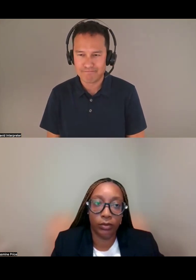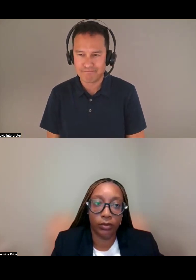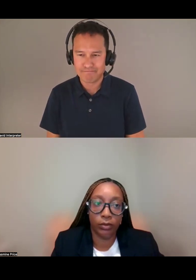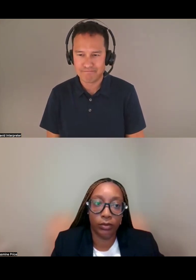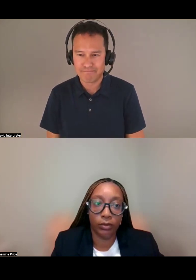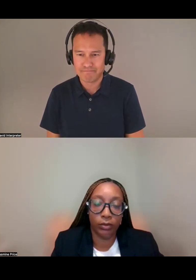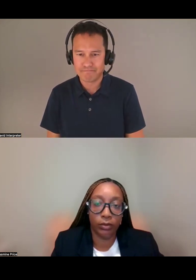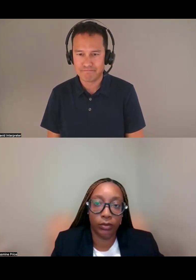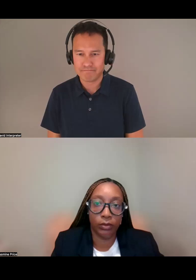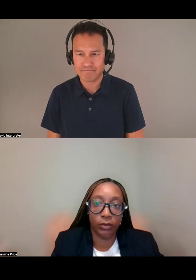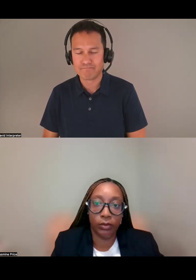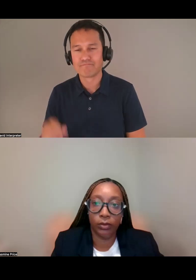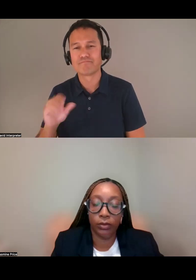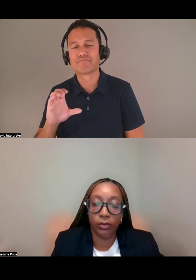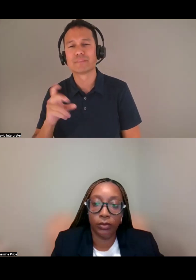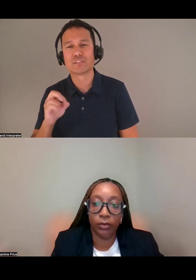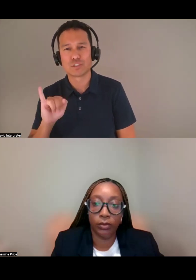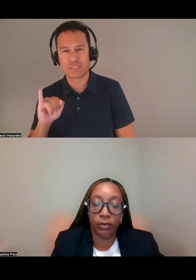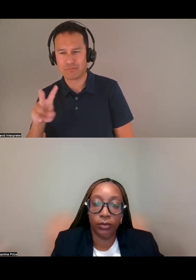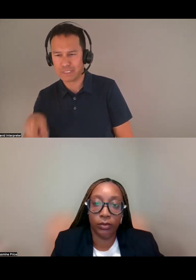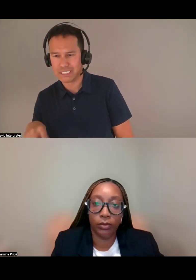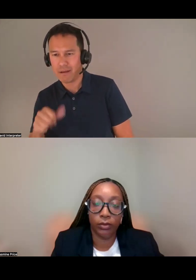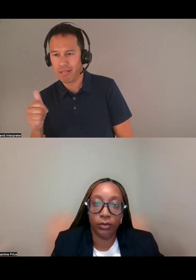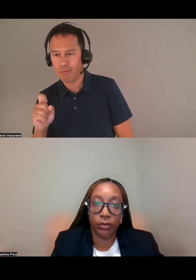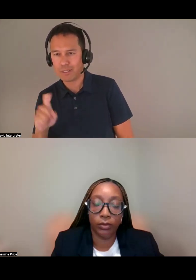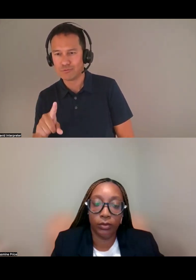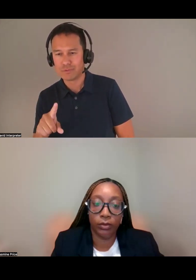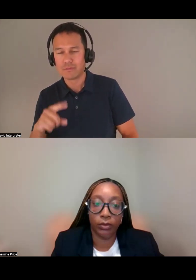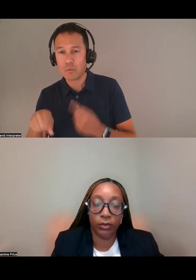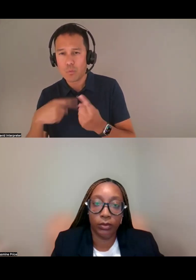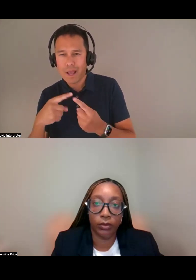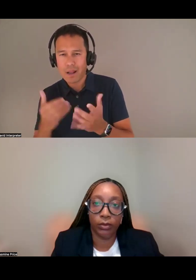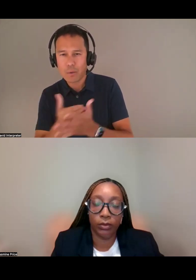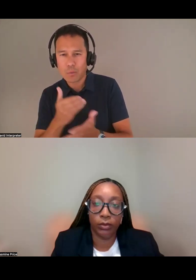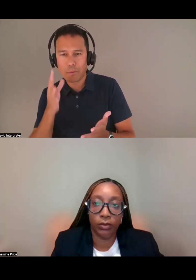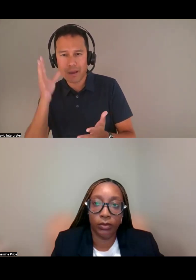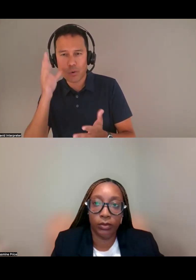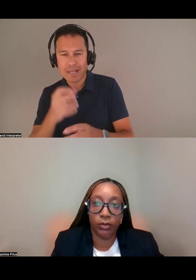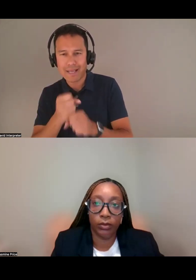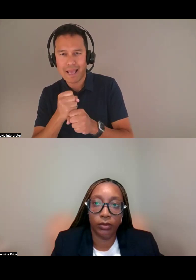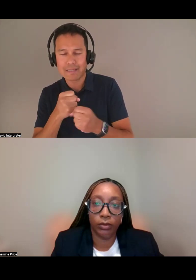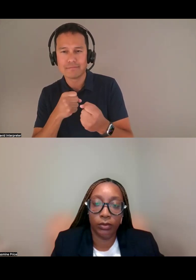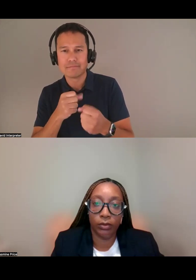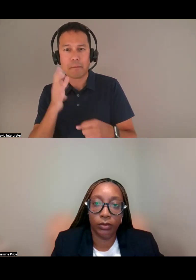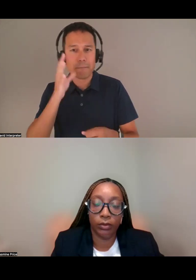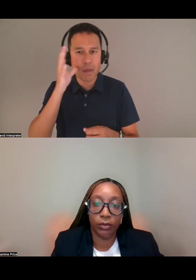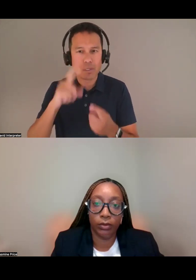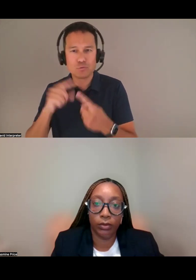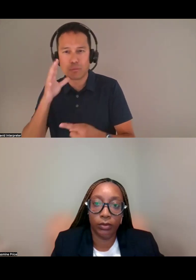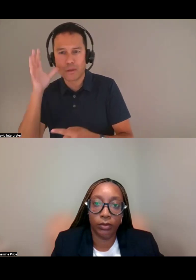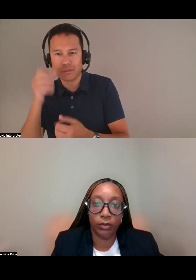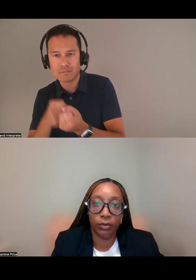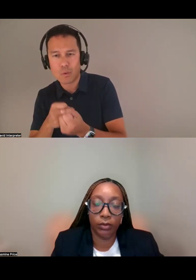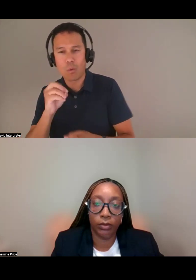You have another question. At what point do new parents receive parent-to-parent support or deaf hard of hearing role model support